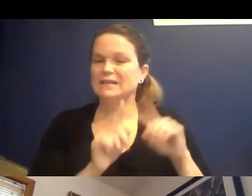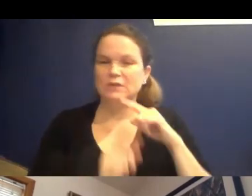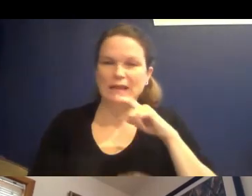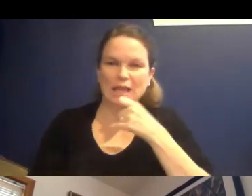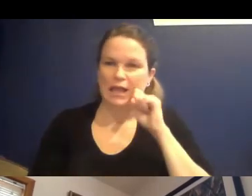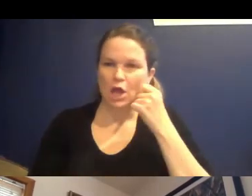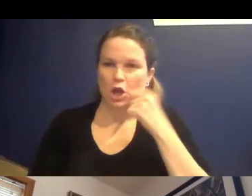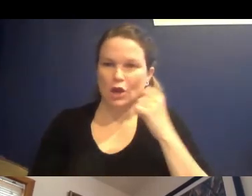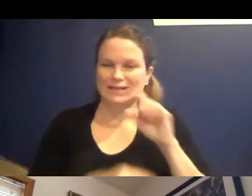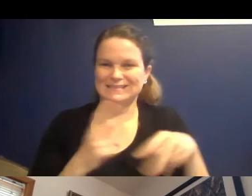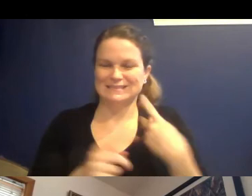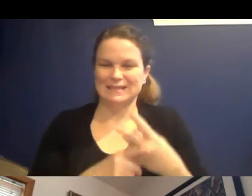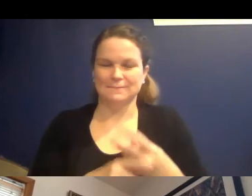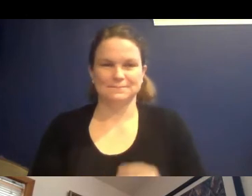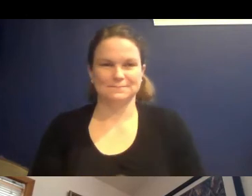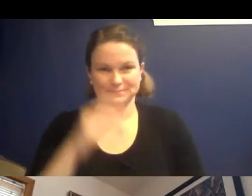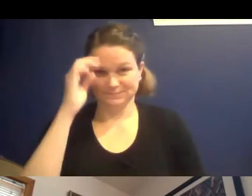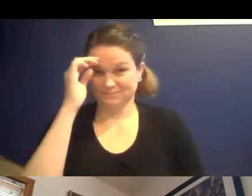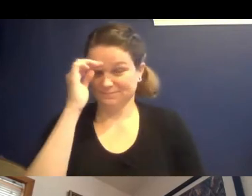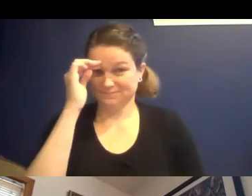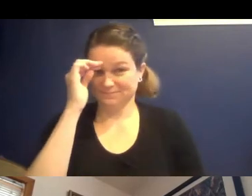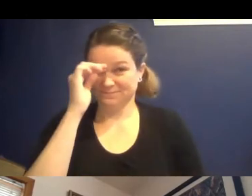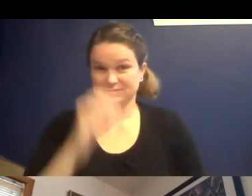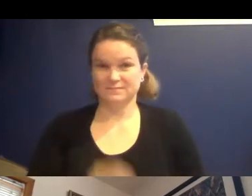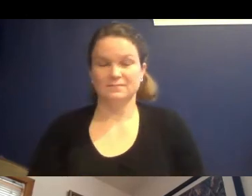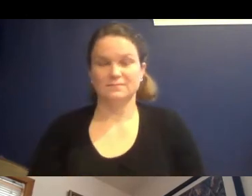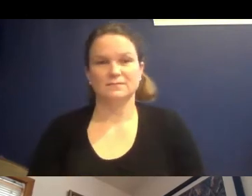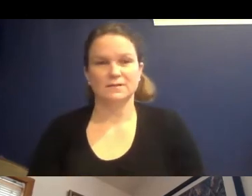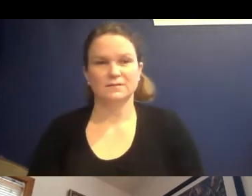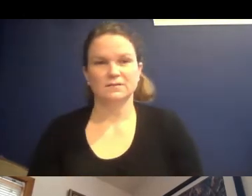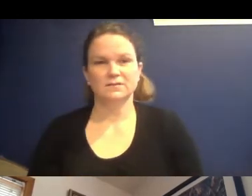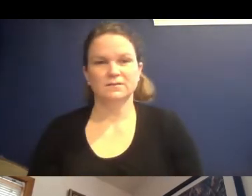adult butterfly is nectaring on showy milkweed.